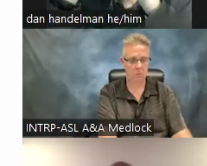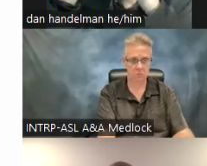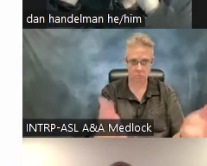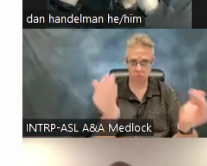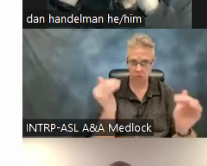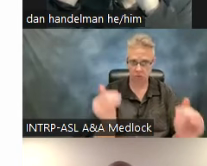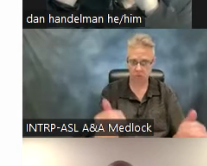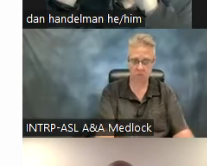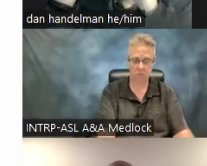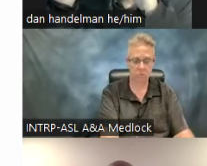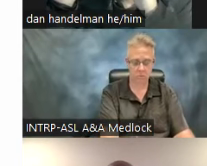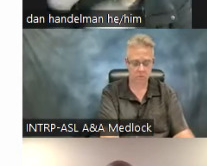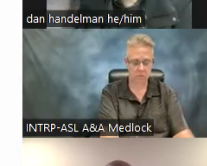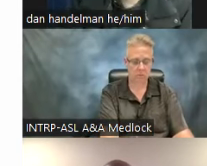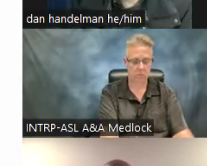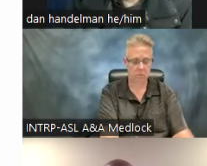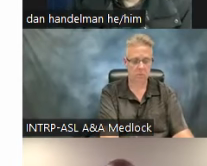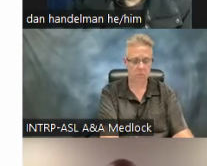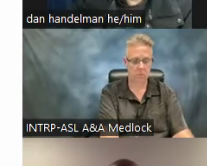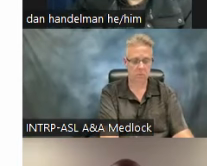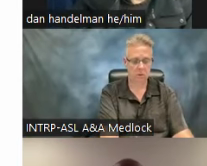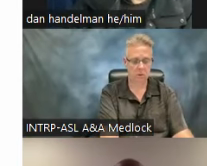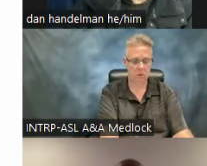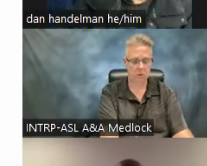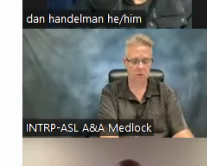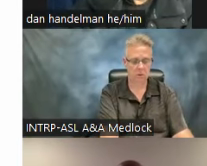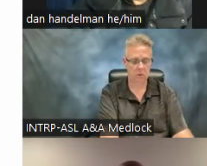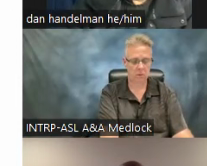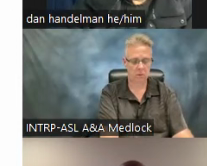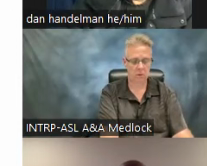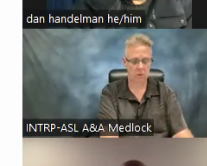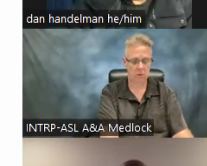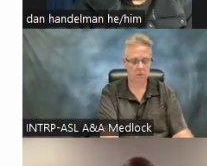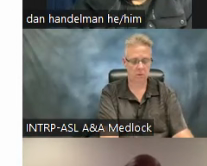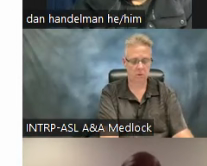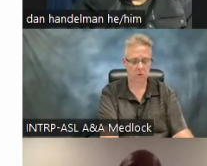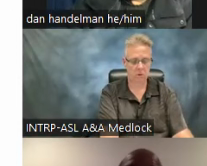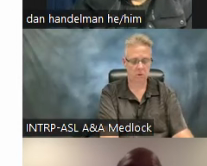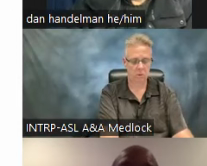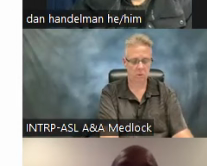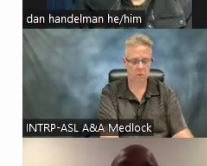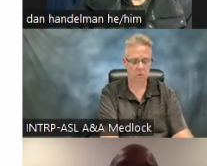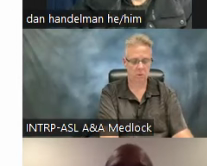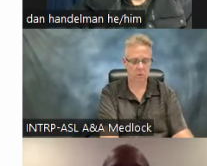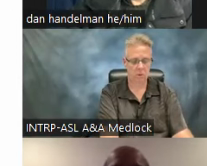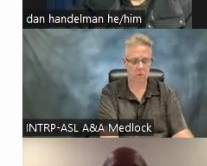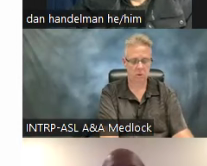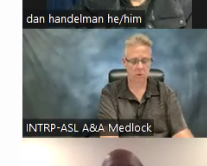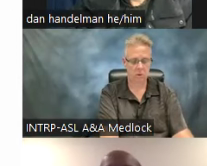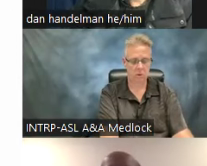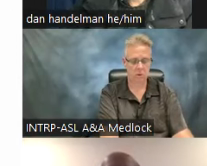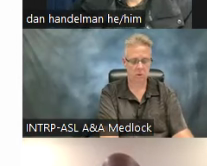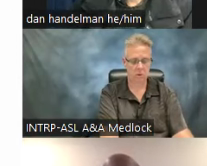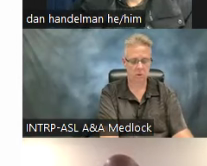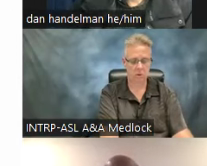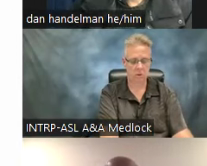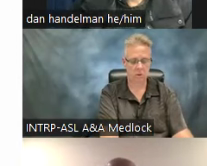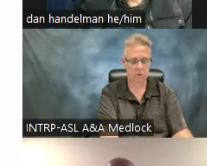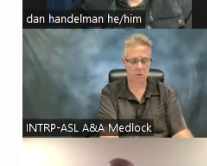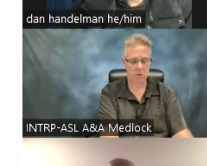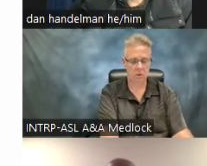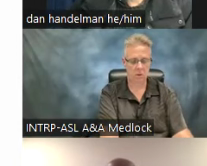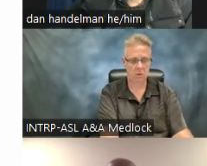Okay, let's go to D4. Okay, D4, other information, : information that the board